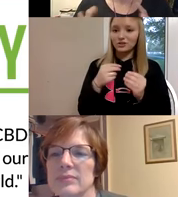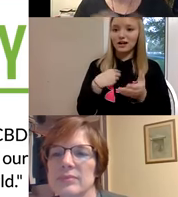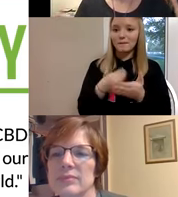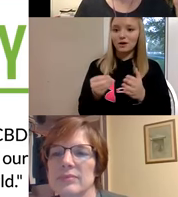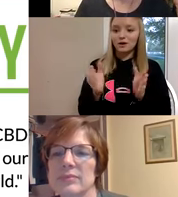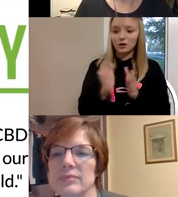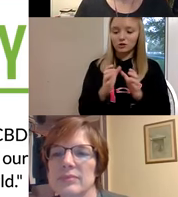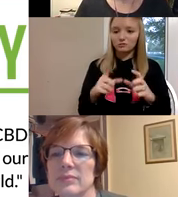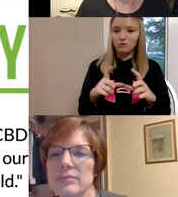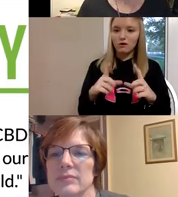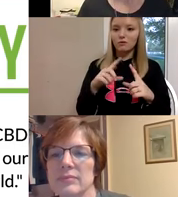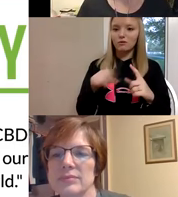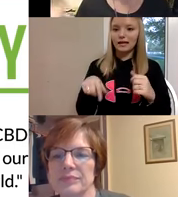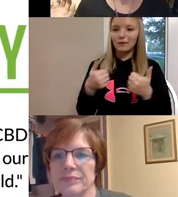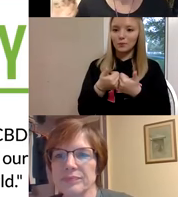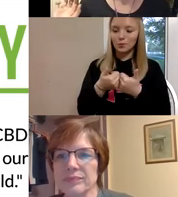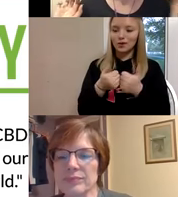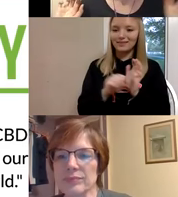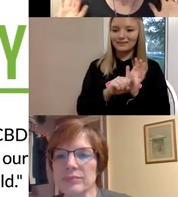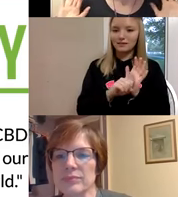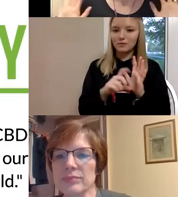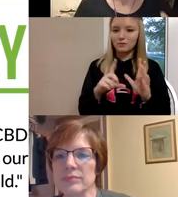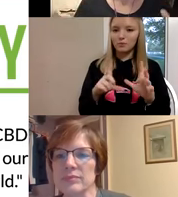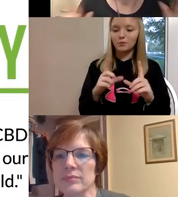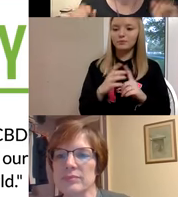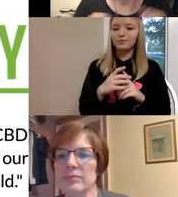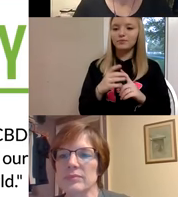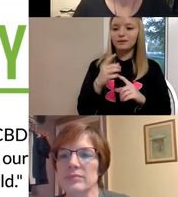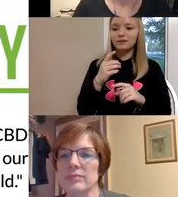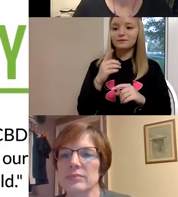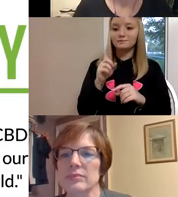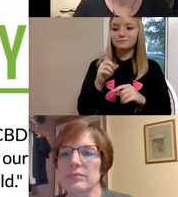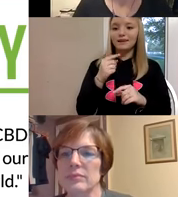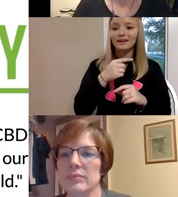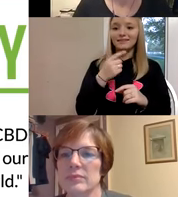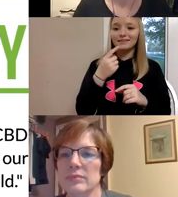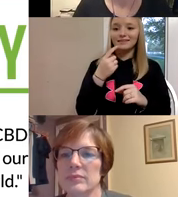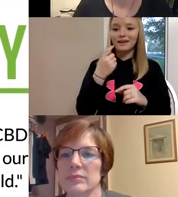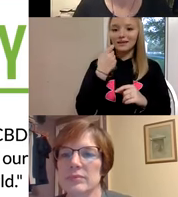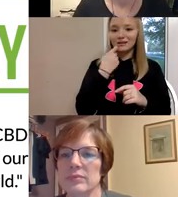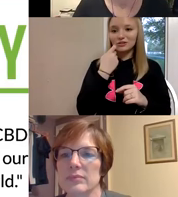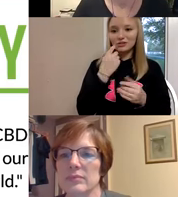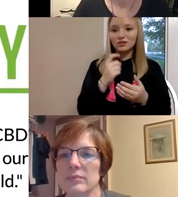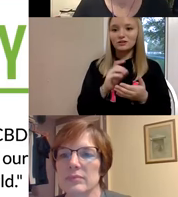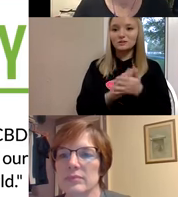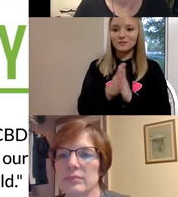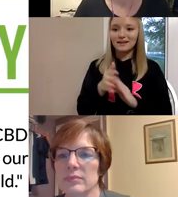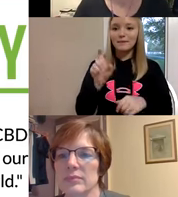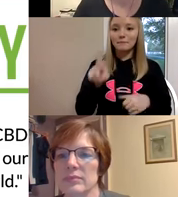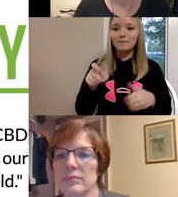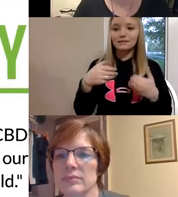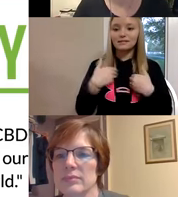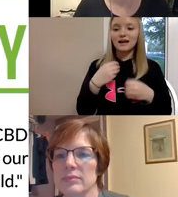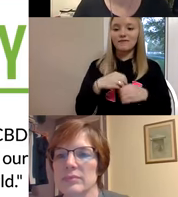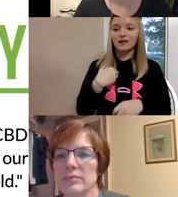that came with a sampling of the CBD products. Let me tell you, they have just become must-haves in our home. Like they are something that I